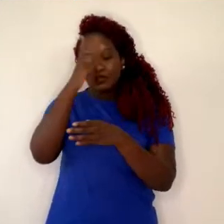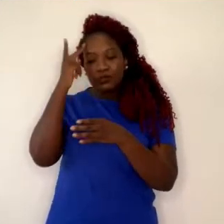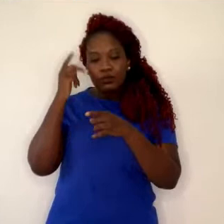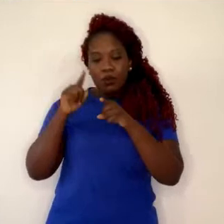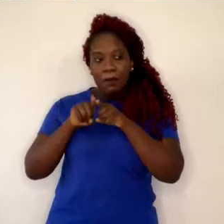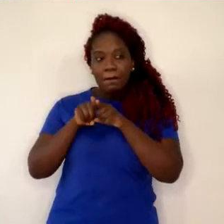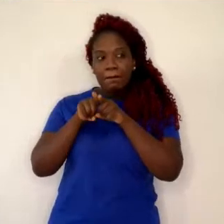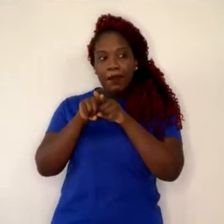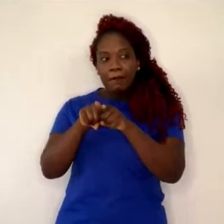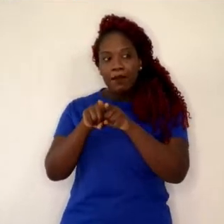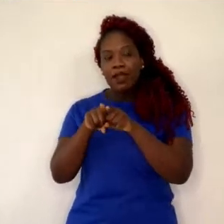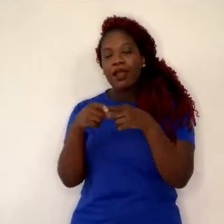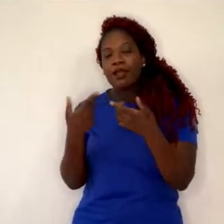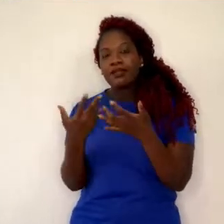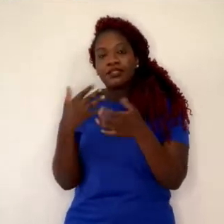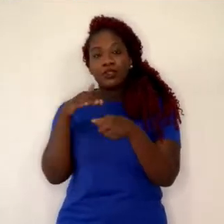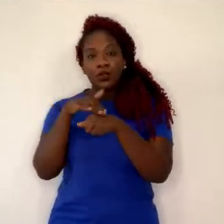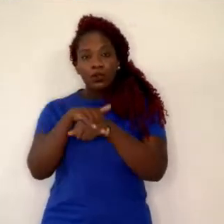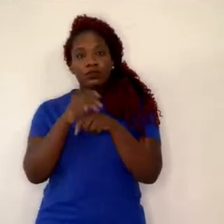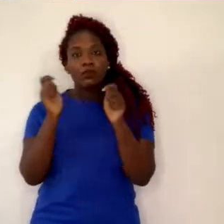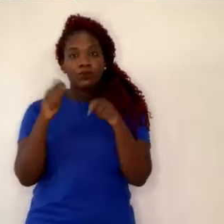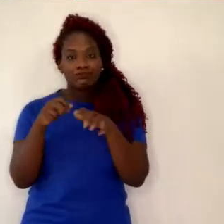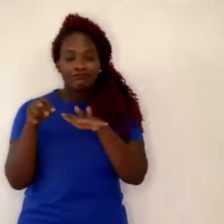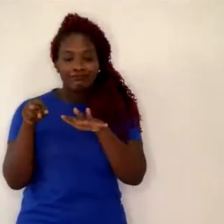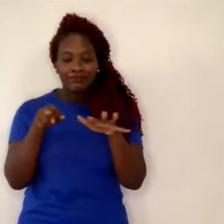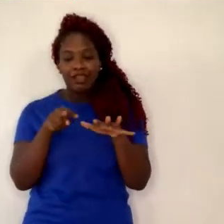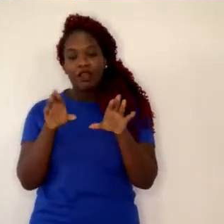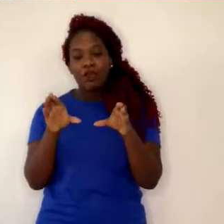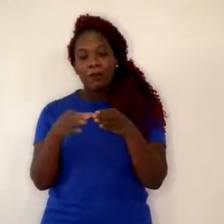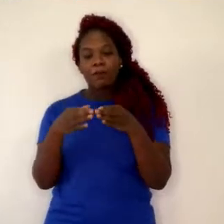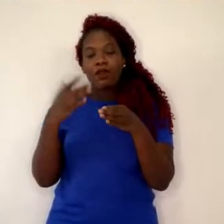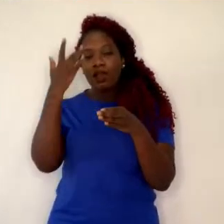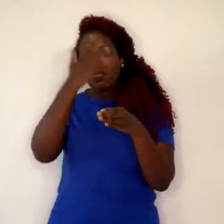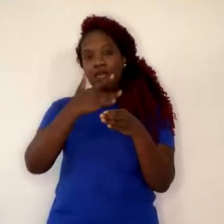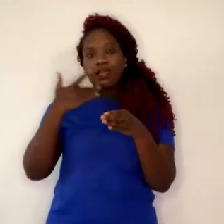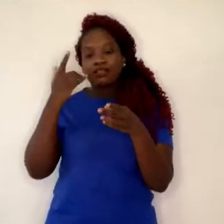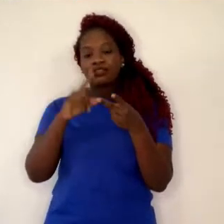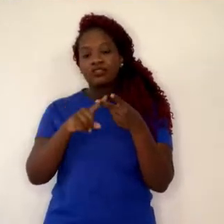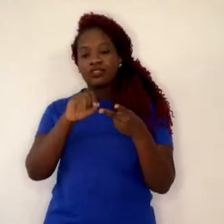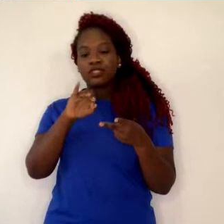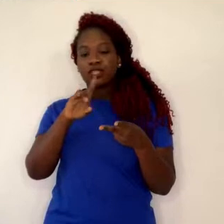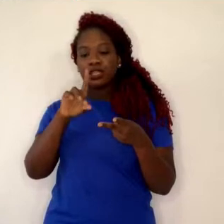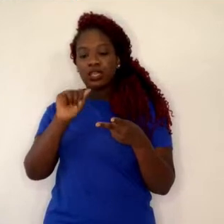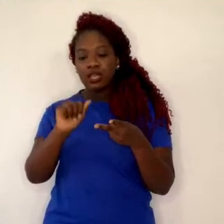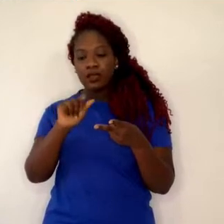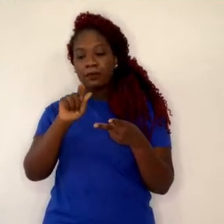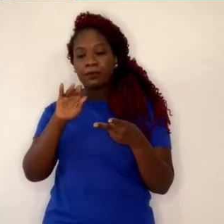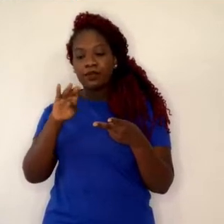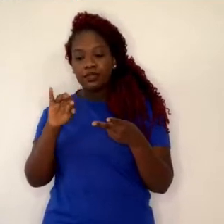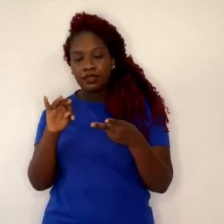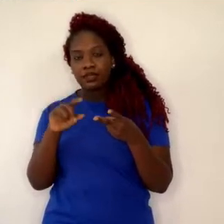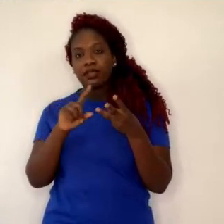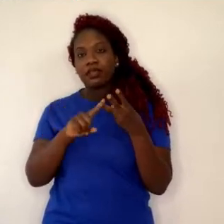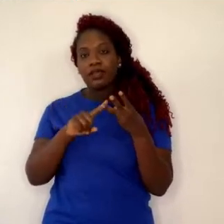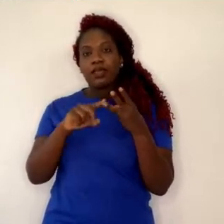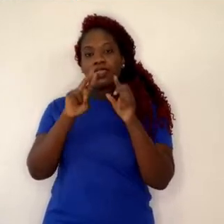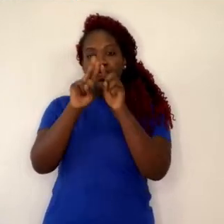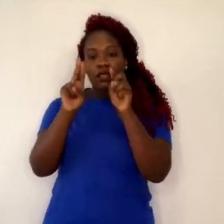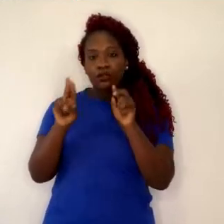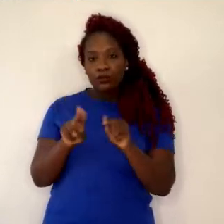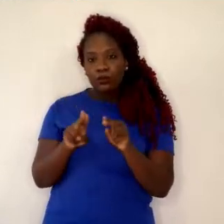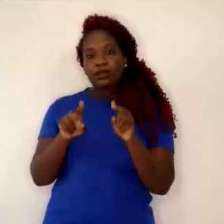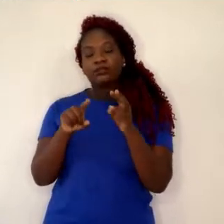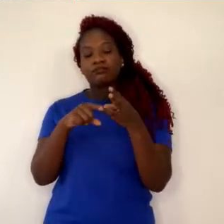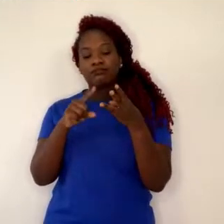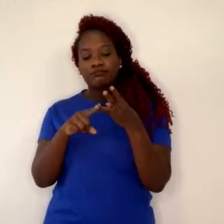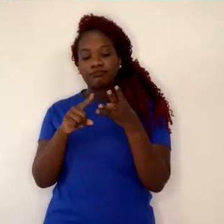of London. I would like to thank all of you who have made this event possible. Haddad Foundation, IDEA Big Data, the